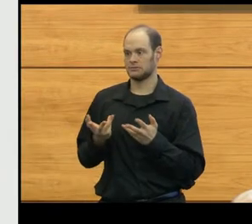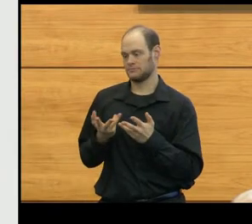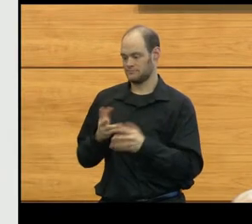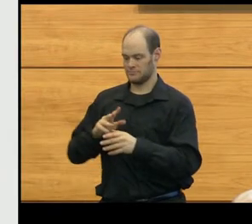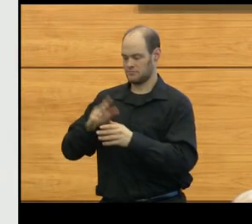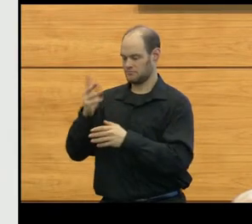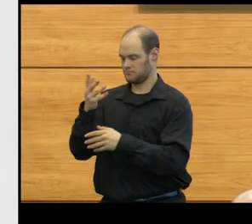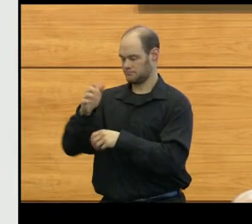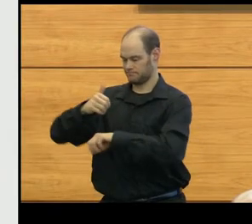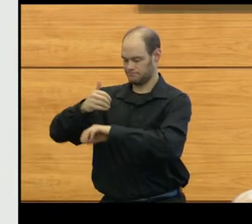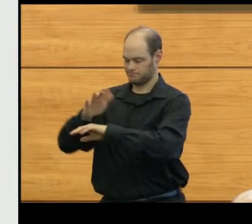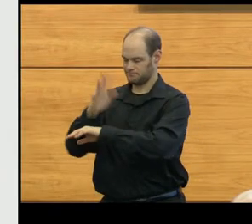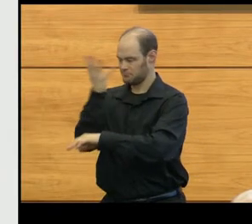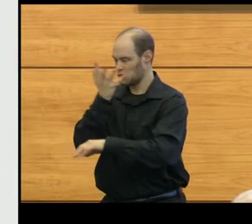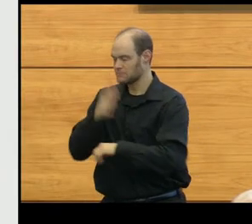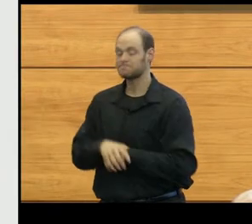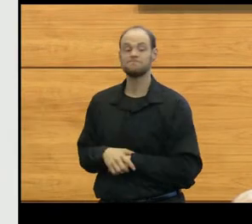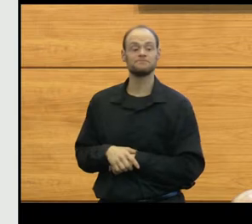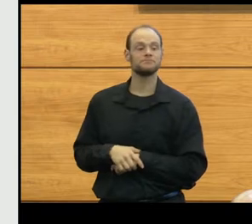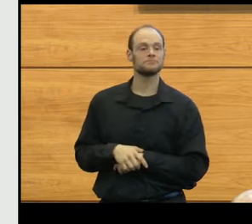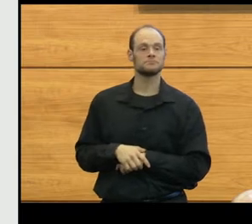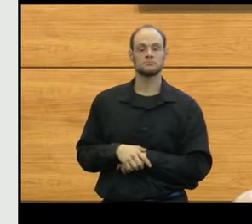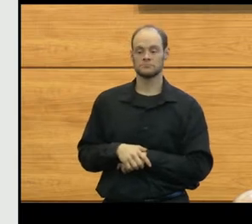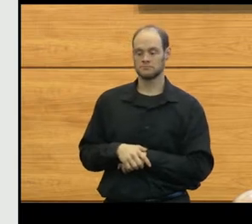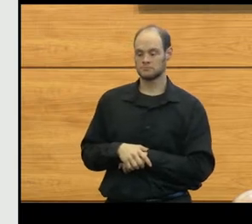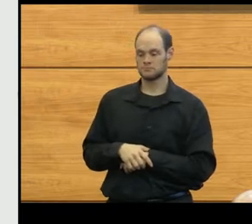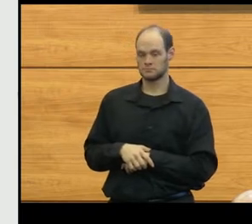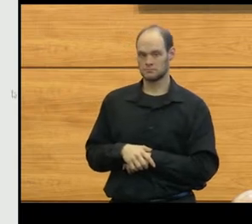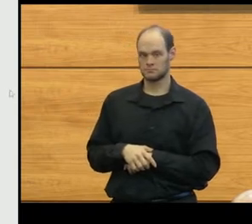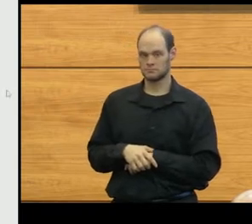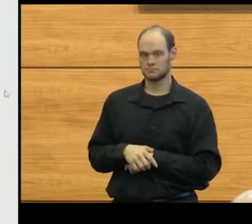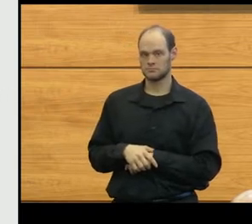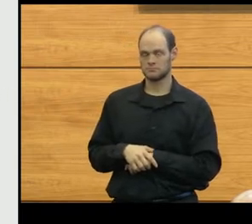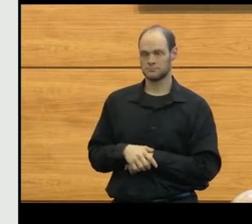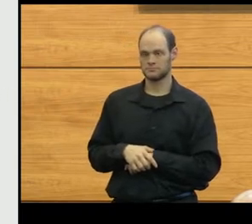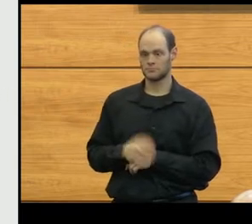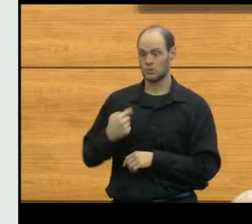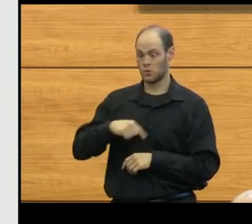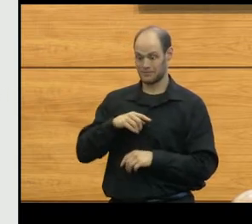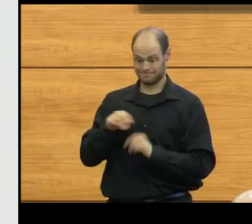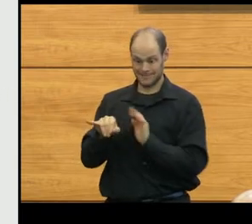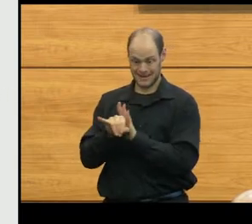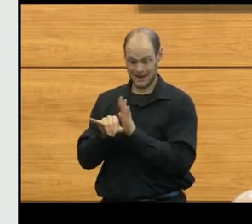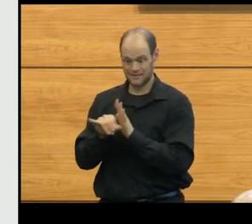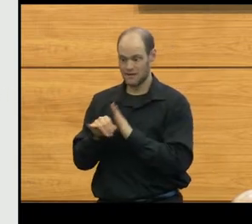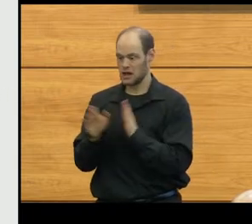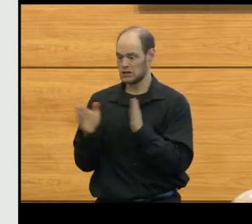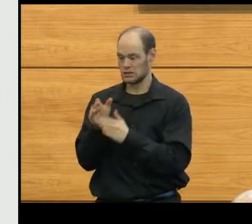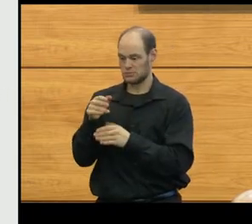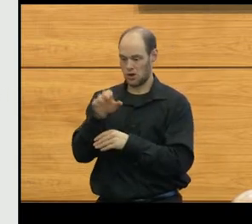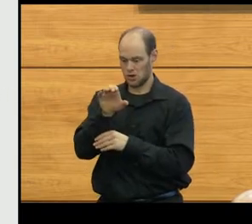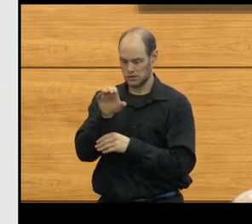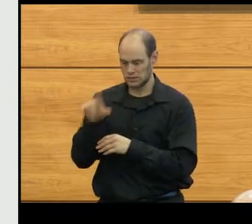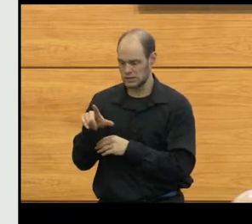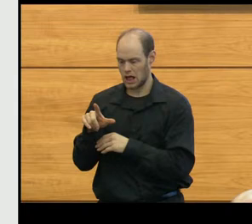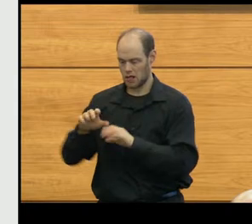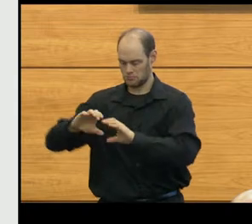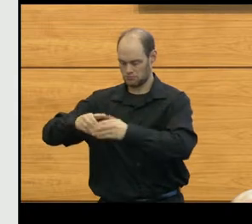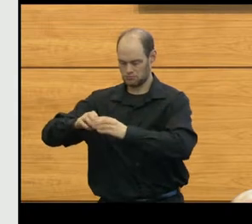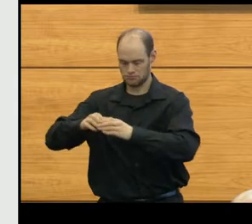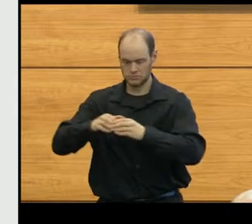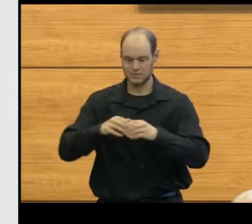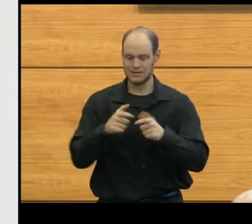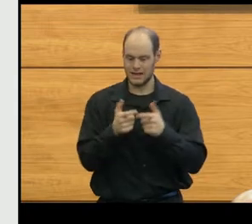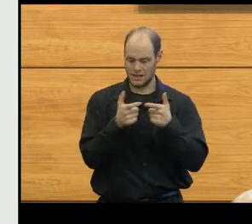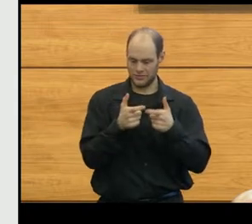makeup. And we can identify as small cell populations within the